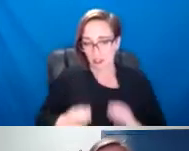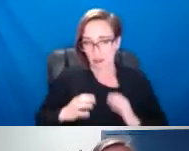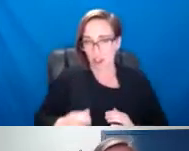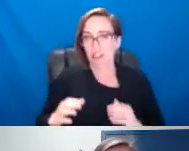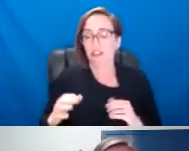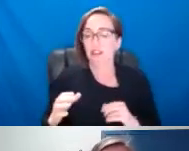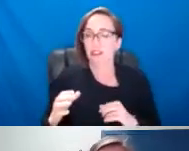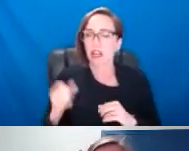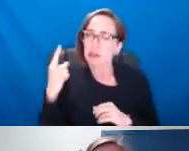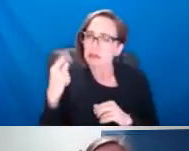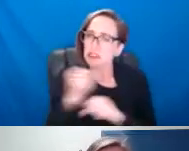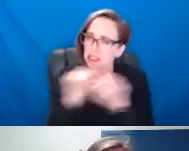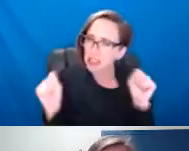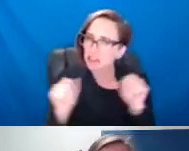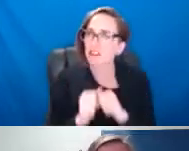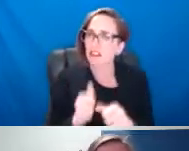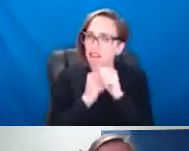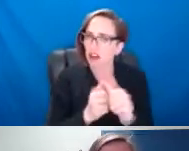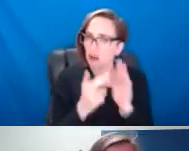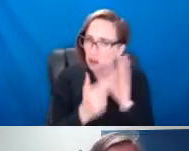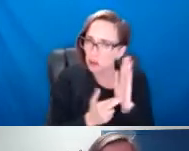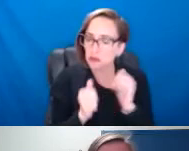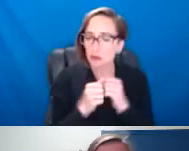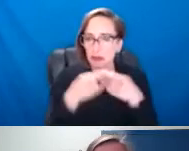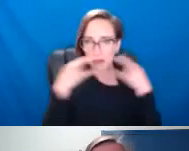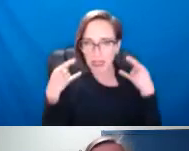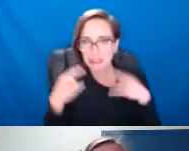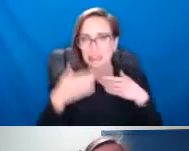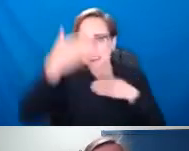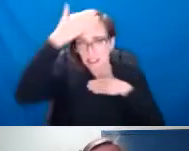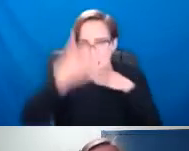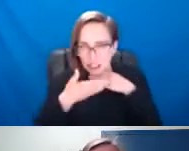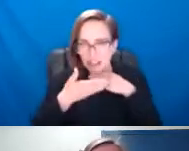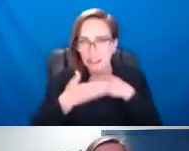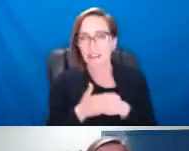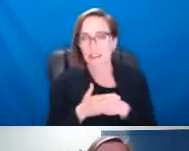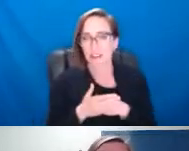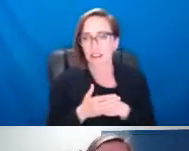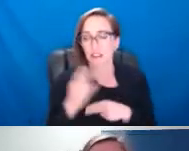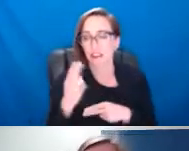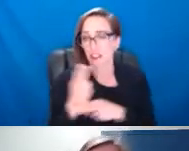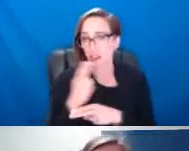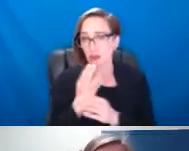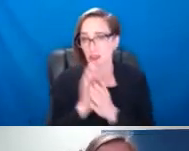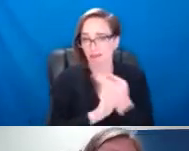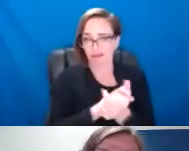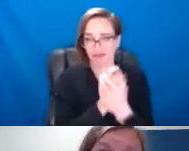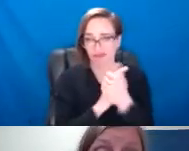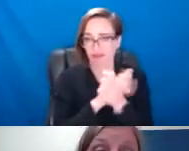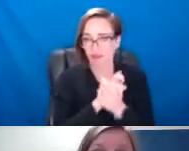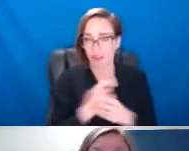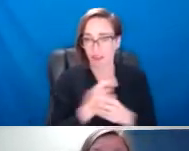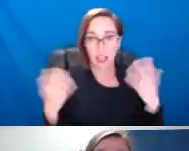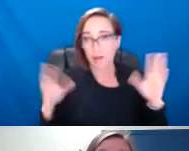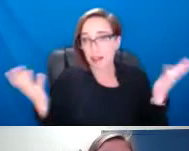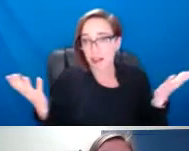safely, using masks, face shields. We were using hand sanitizer. It's tactile. We had